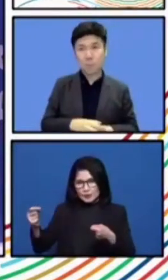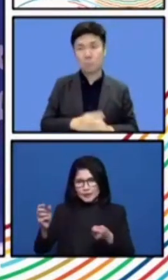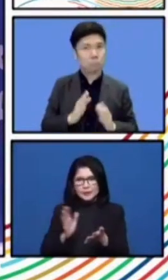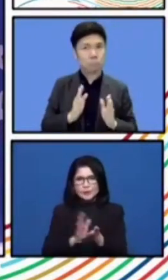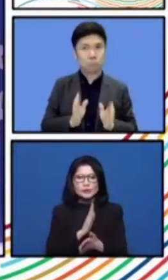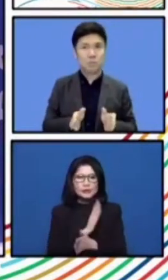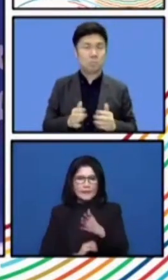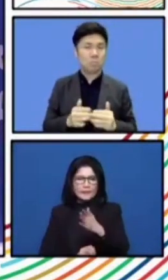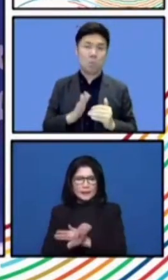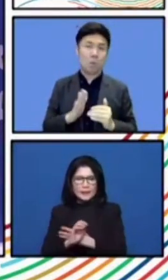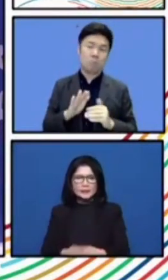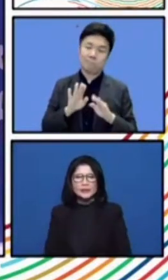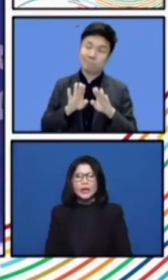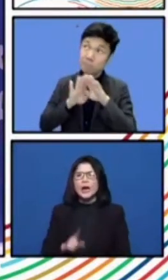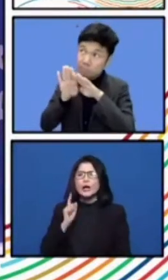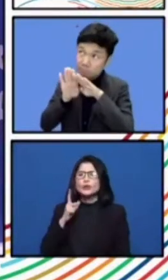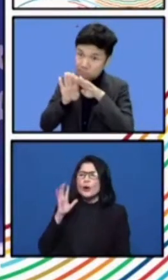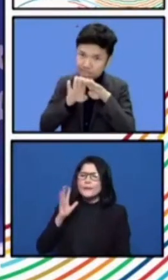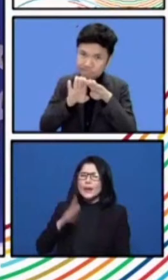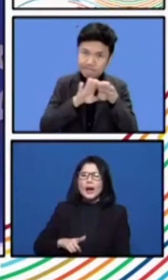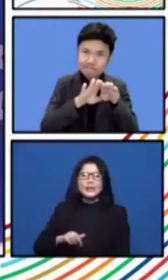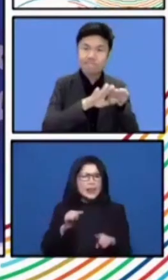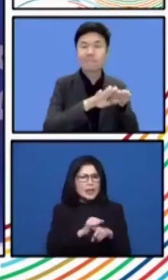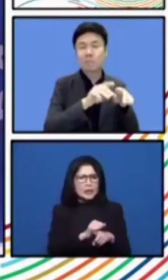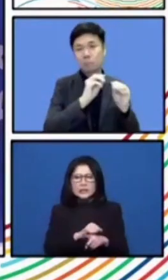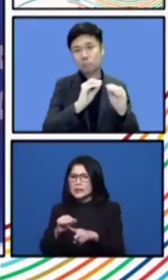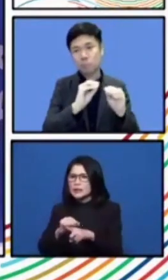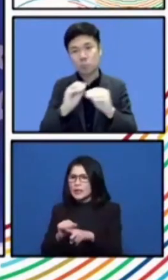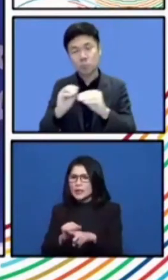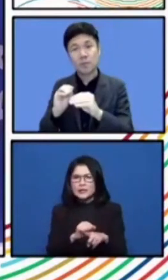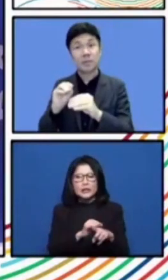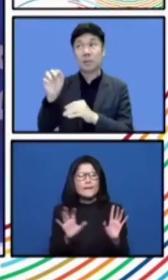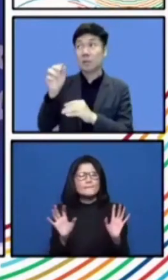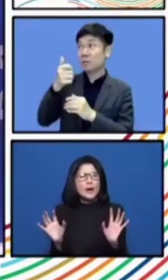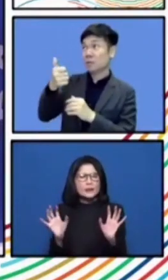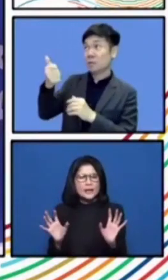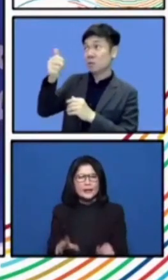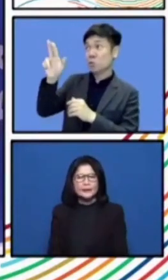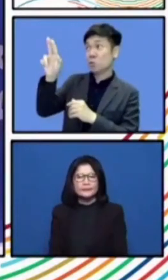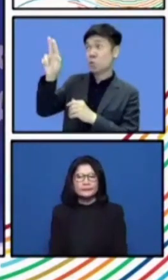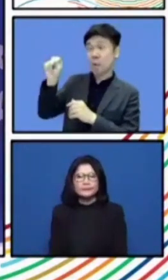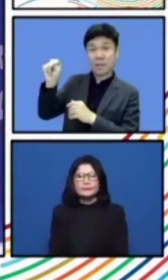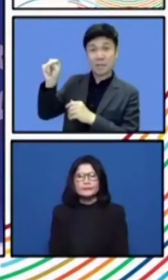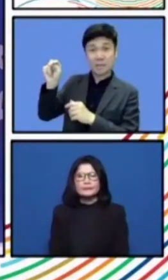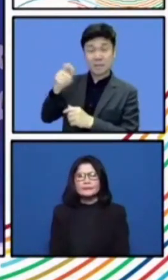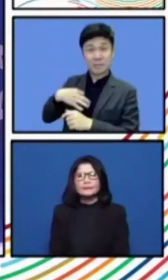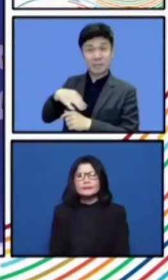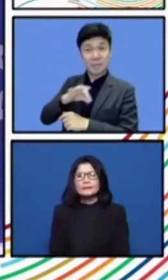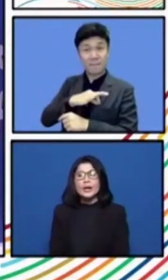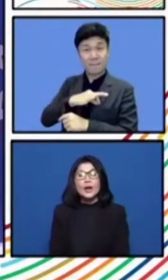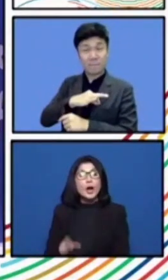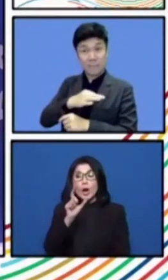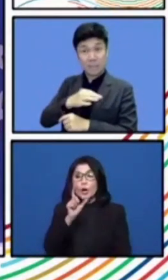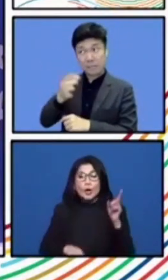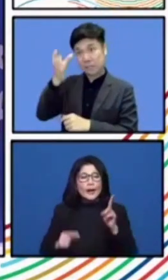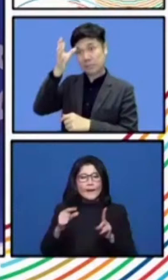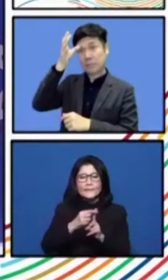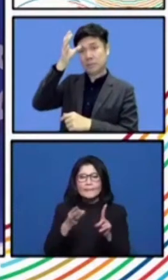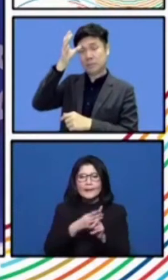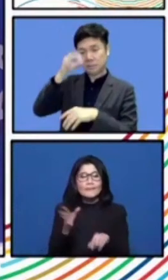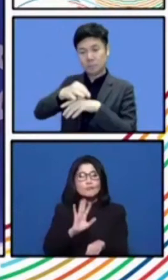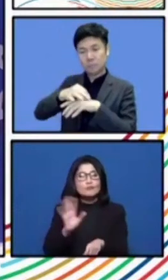many colleagues in the UN system are not specialized in this and they simply yeah don't have the knowledge